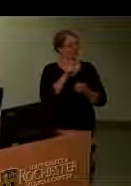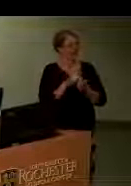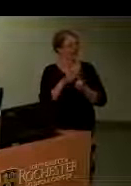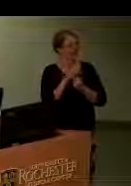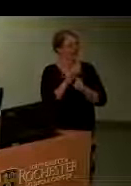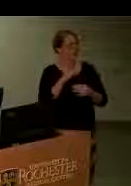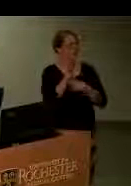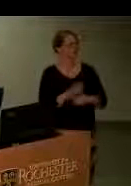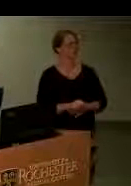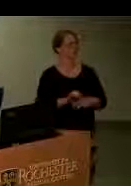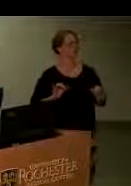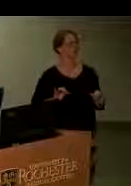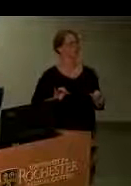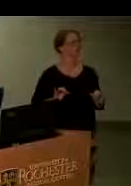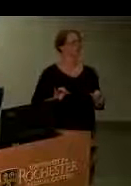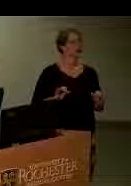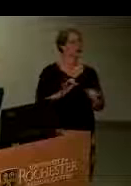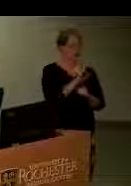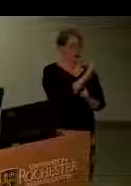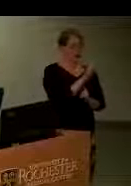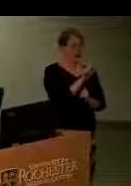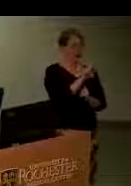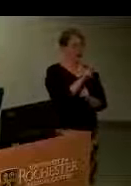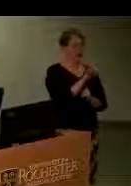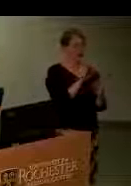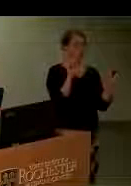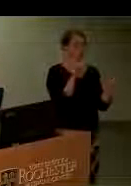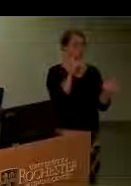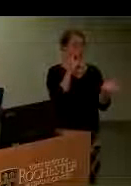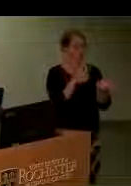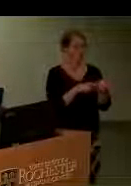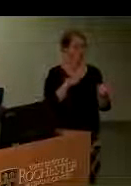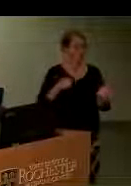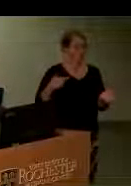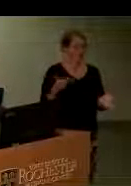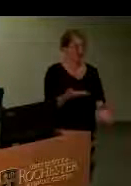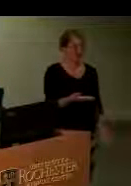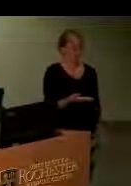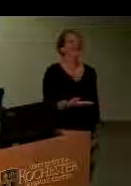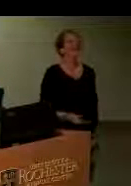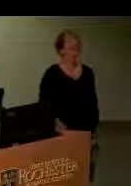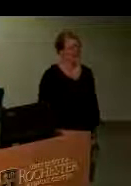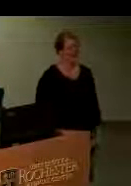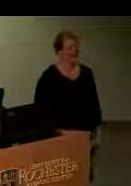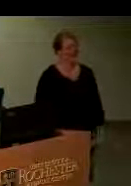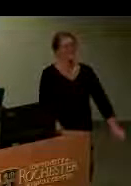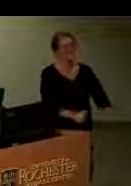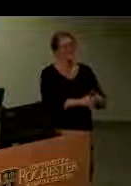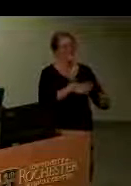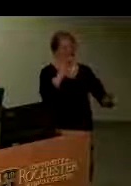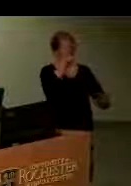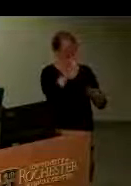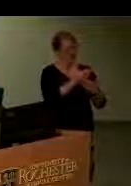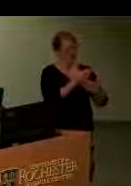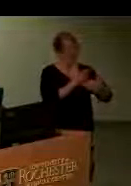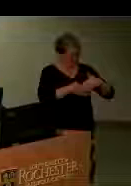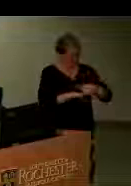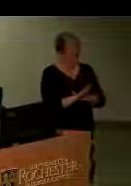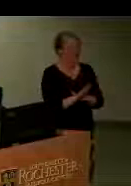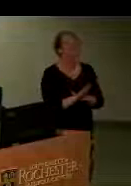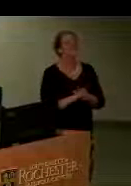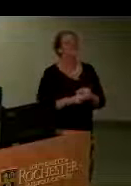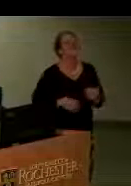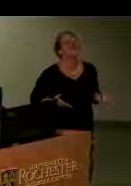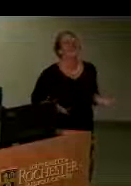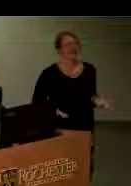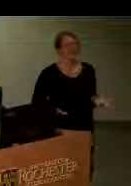to, because at Bellevue, nobody would have noticed if I had been there. But my son was born, and